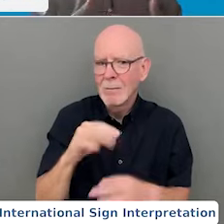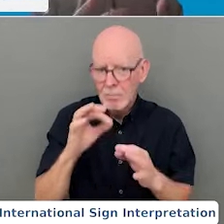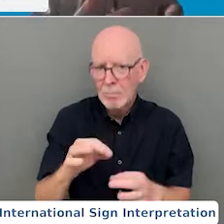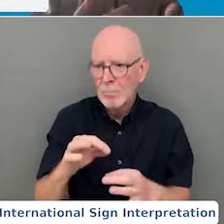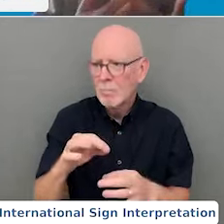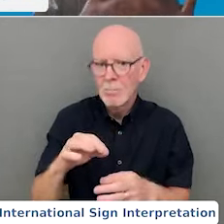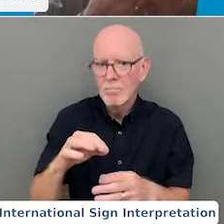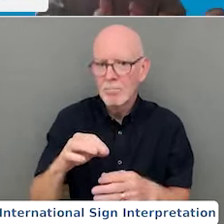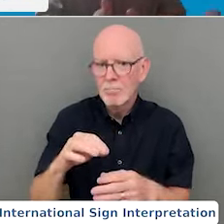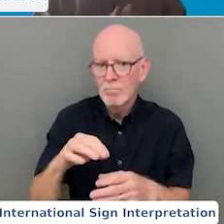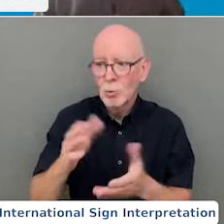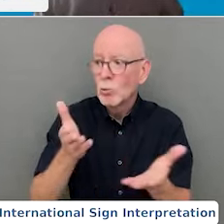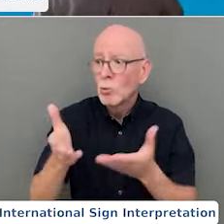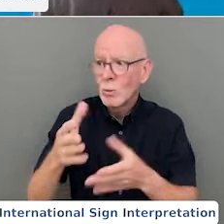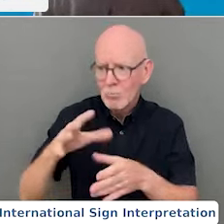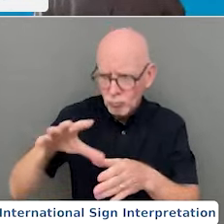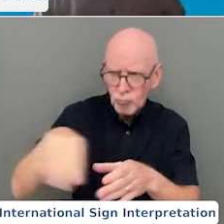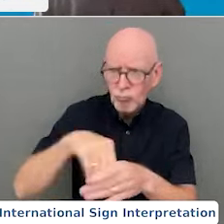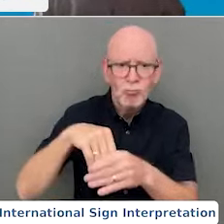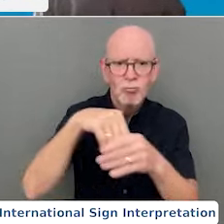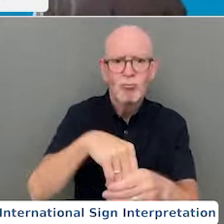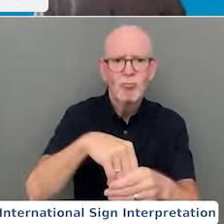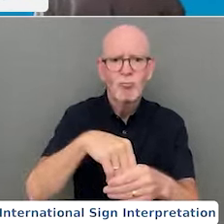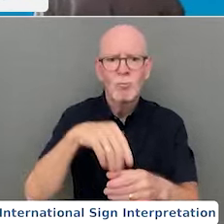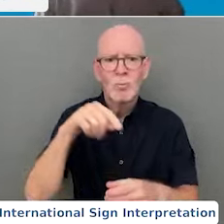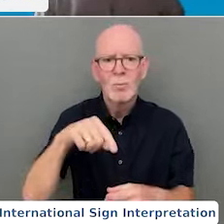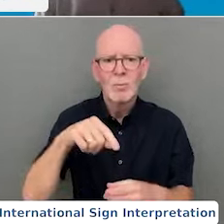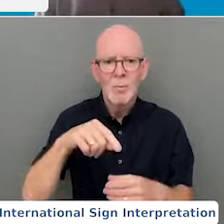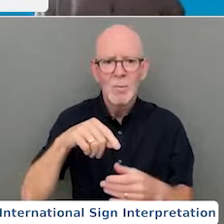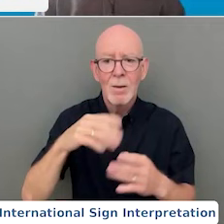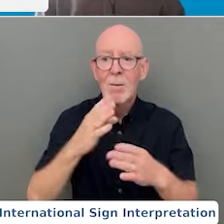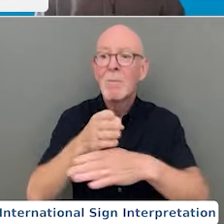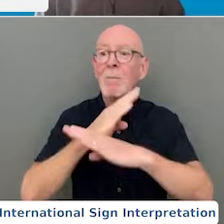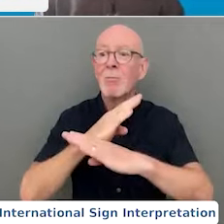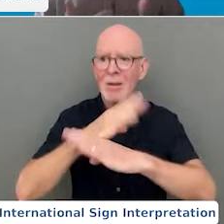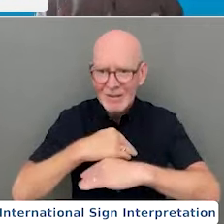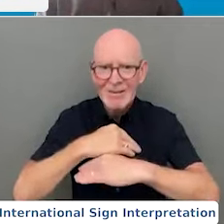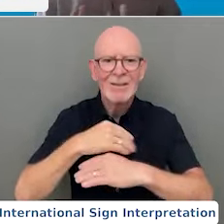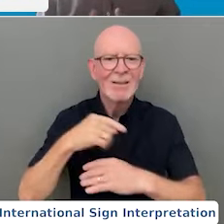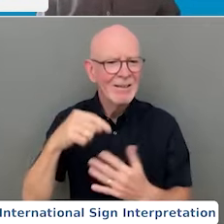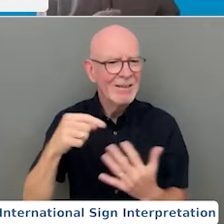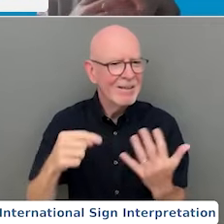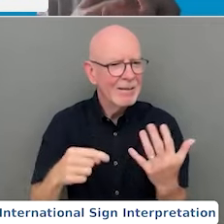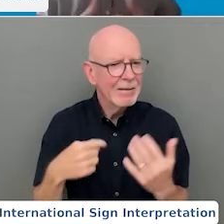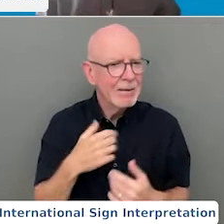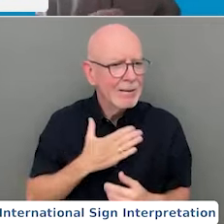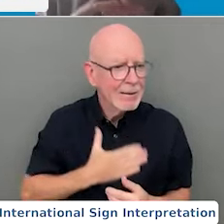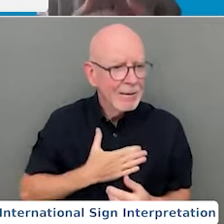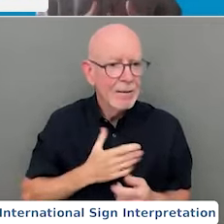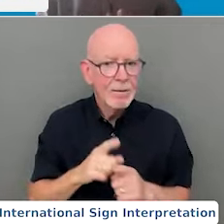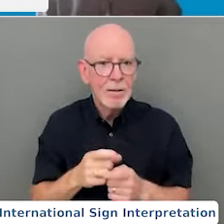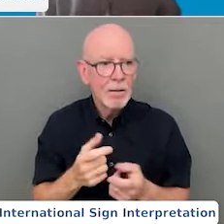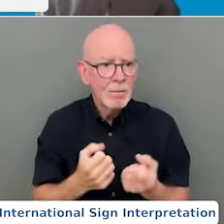here the key element, the precondition that Felicity was mentioning: accessibility,